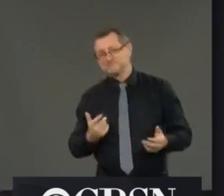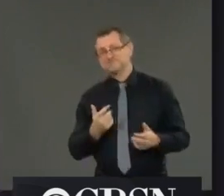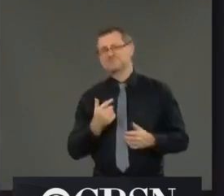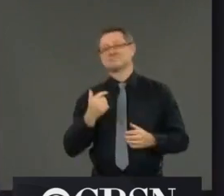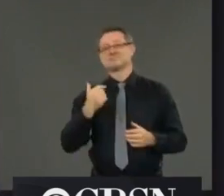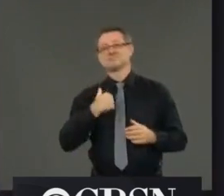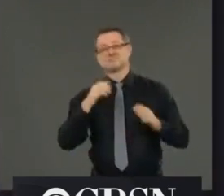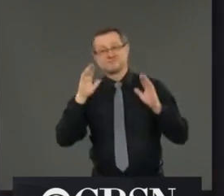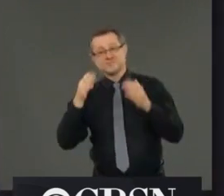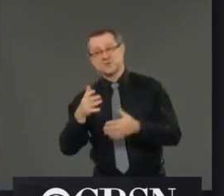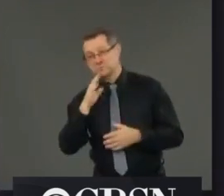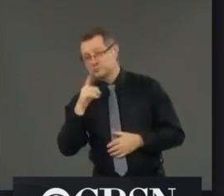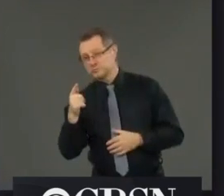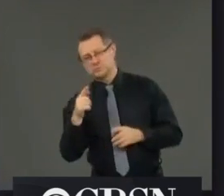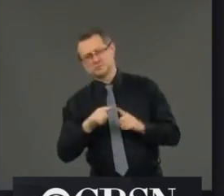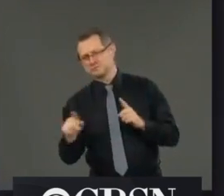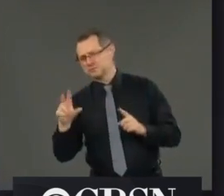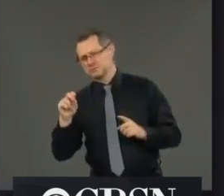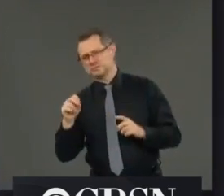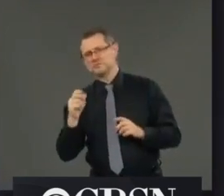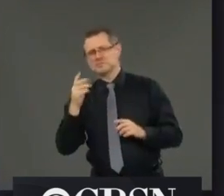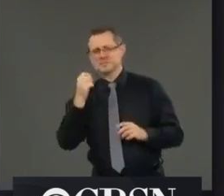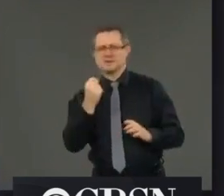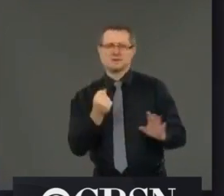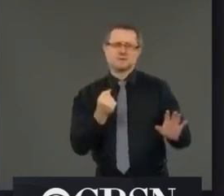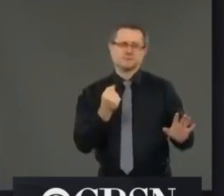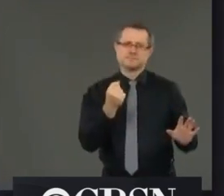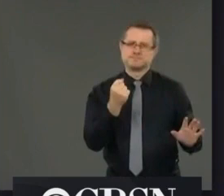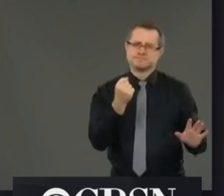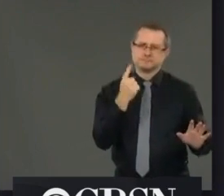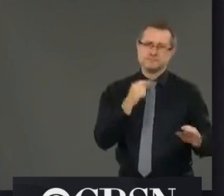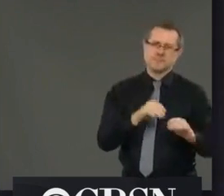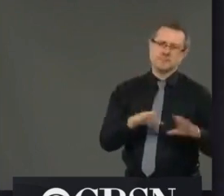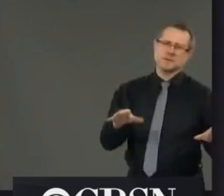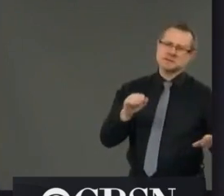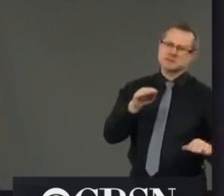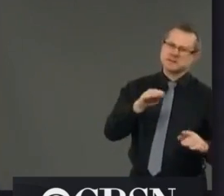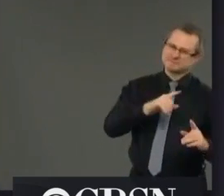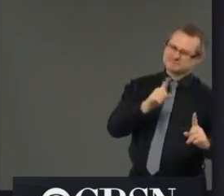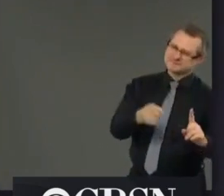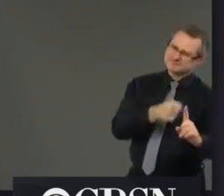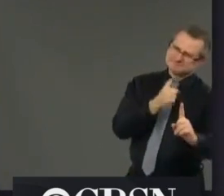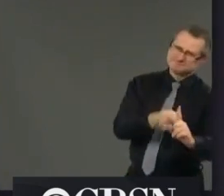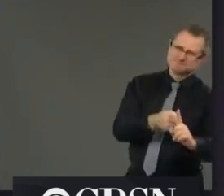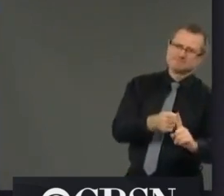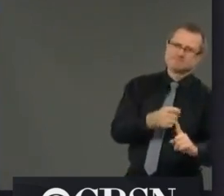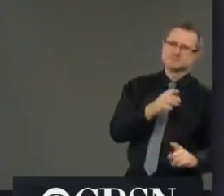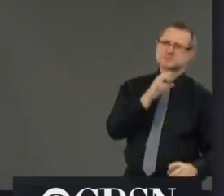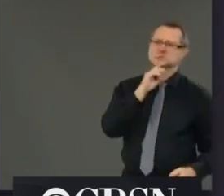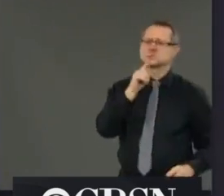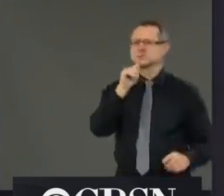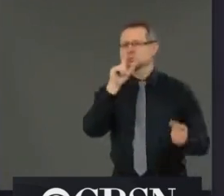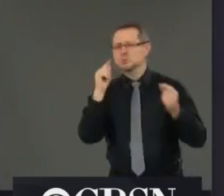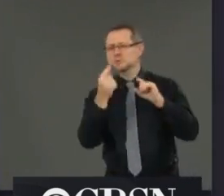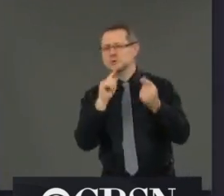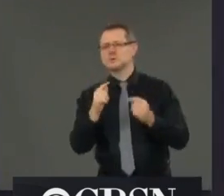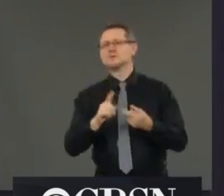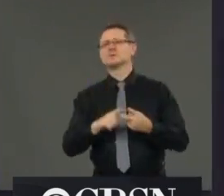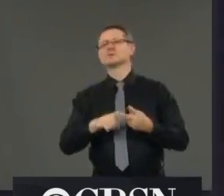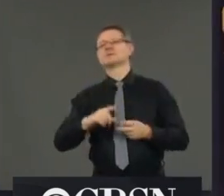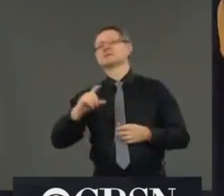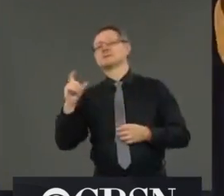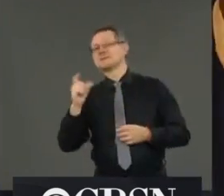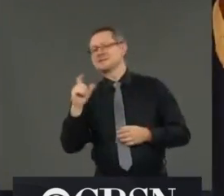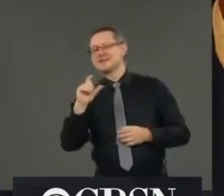can imagine, we're going to be doing a big social media push. So Facebook, Twitter, Instagram, and a lot of the news sites that we know are heavily trafficked